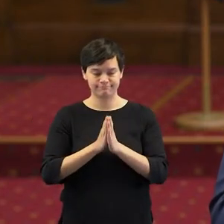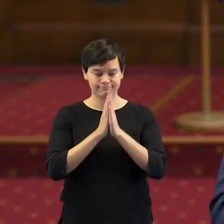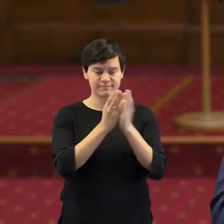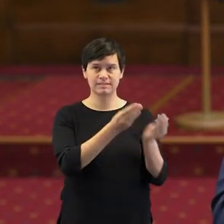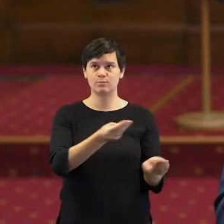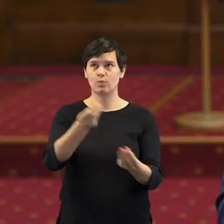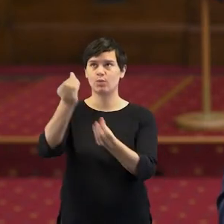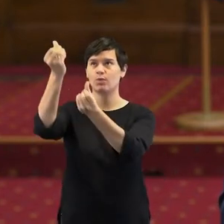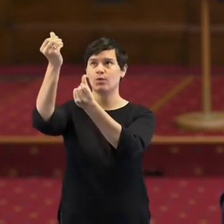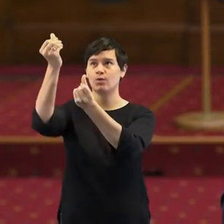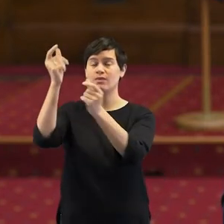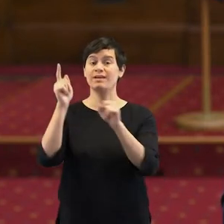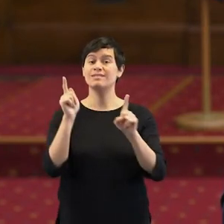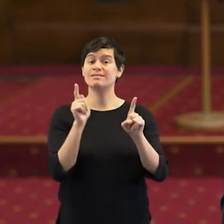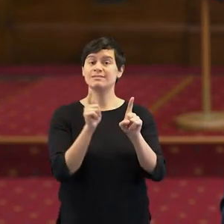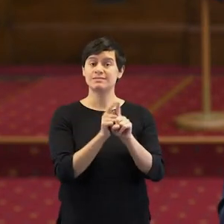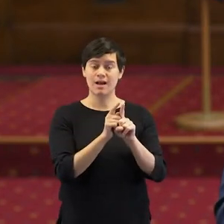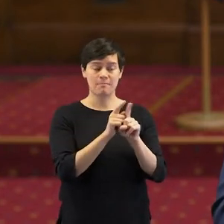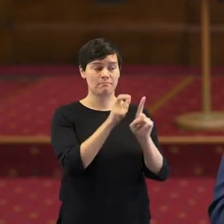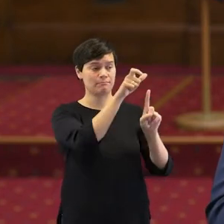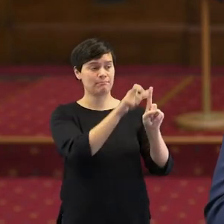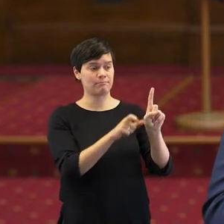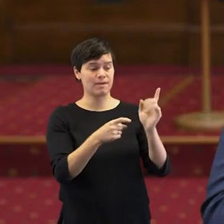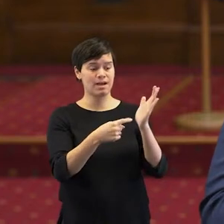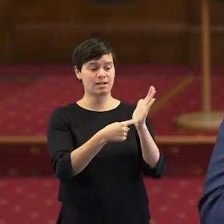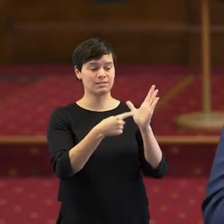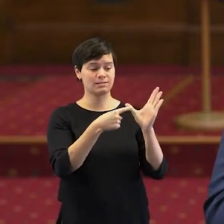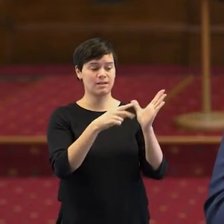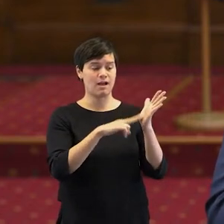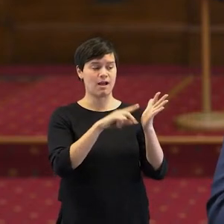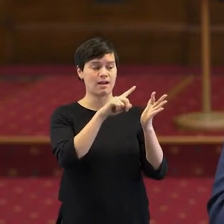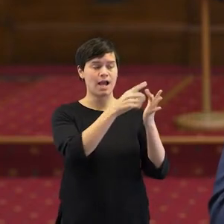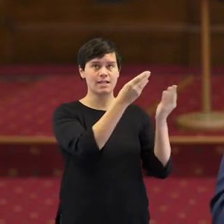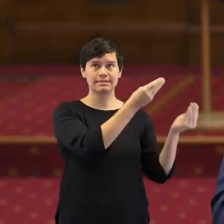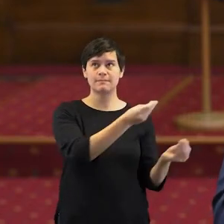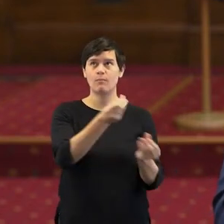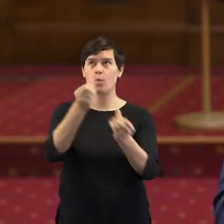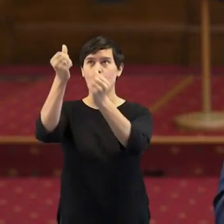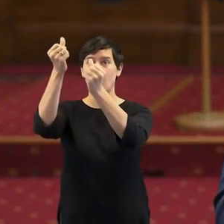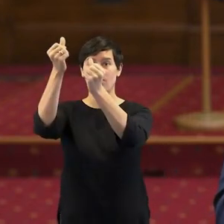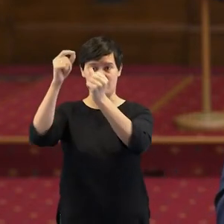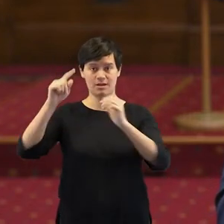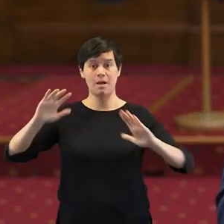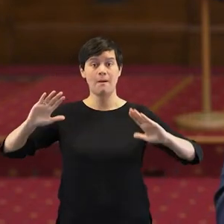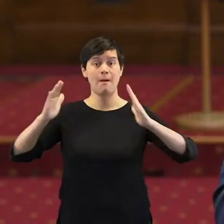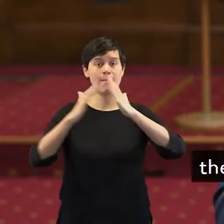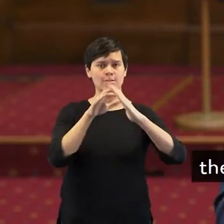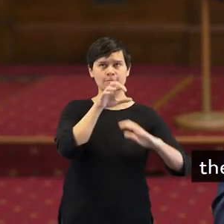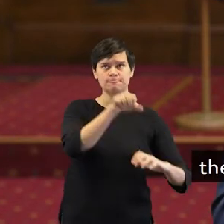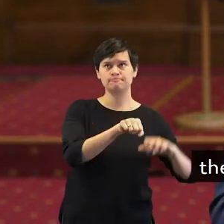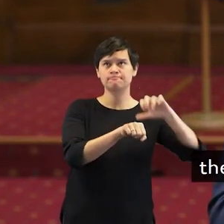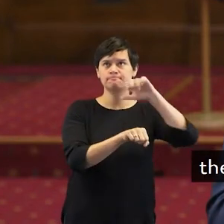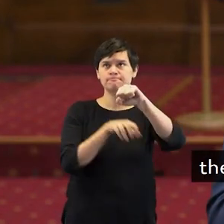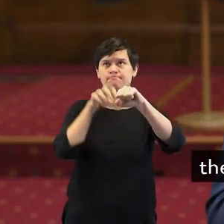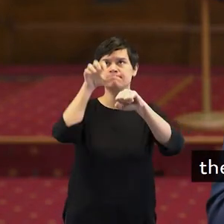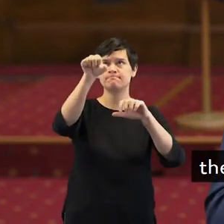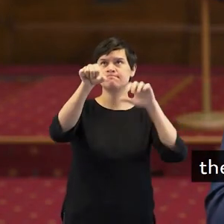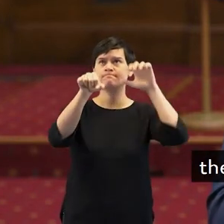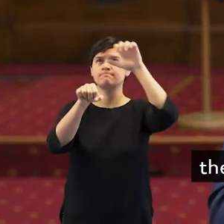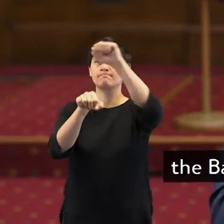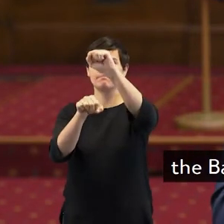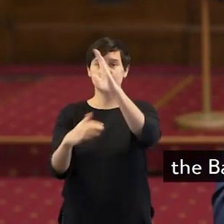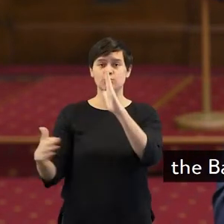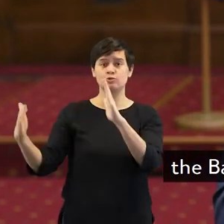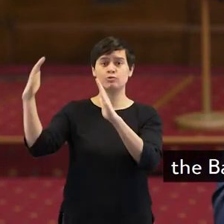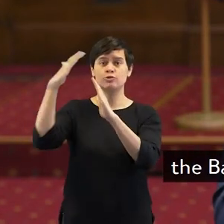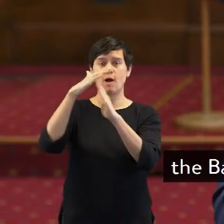tū hāhā ki te tihi o Manono i Rokohanga aturā, ka riro atu ki āia ngā kete o te wānanga, ko te kete tū āuri,